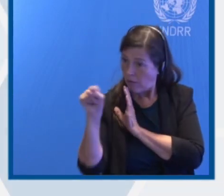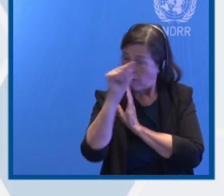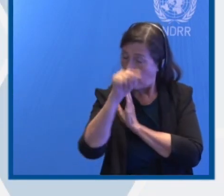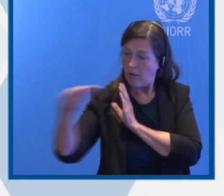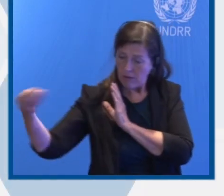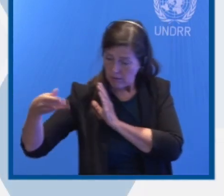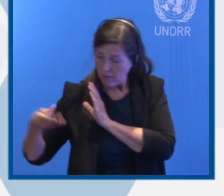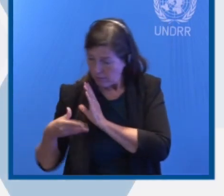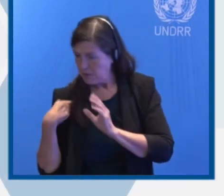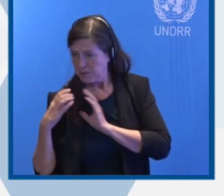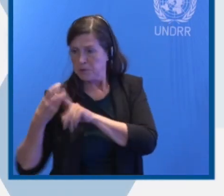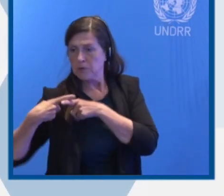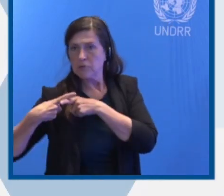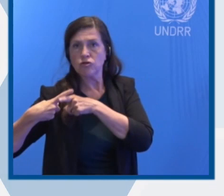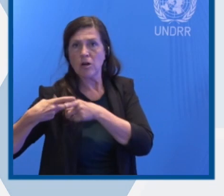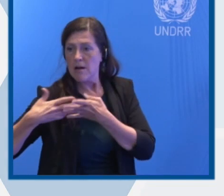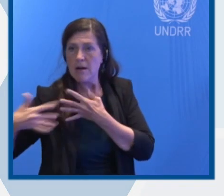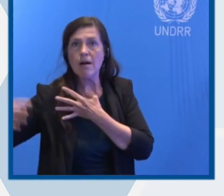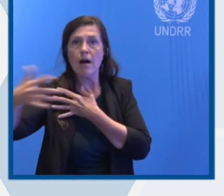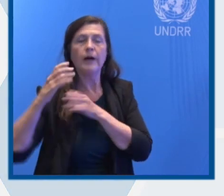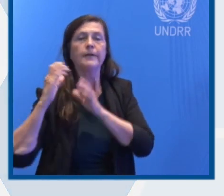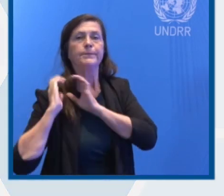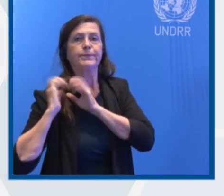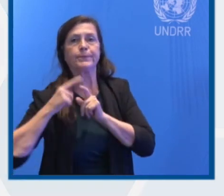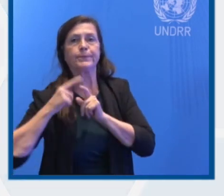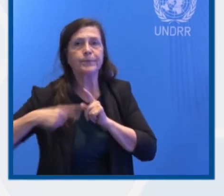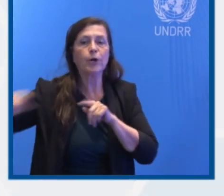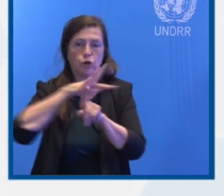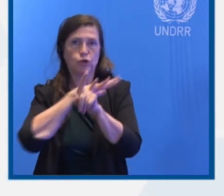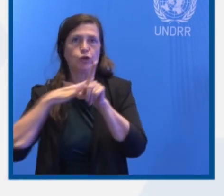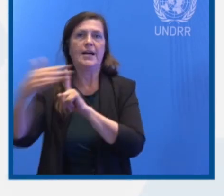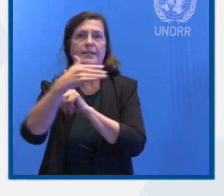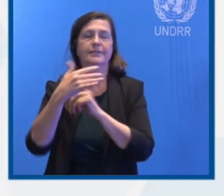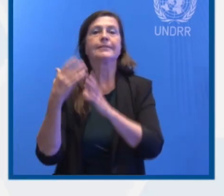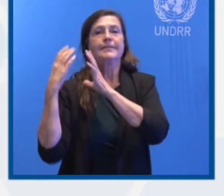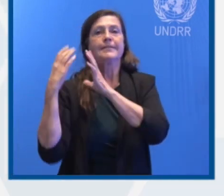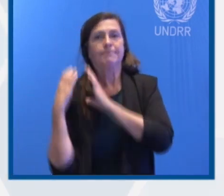in and serve, and for other communities. The government does, obviously, as well.